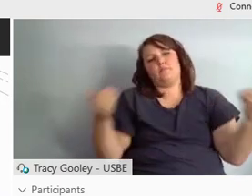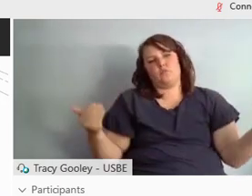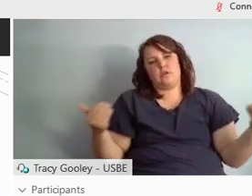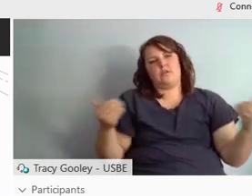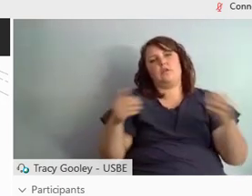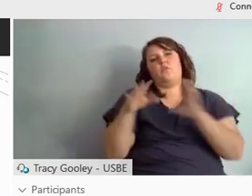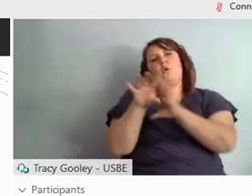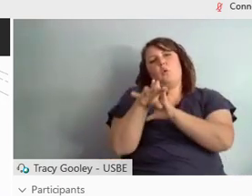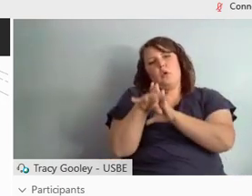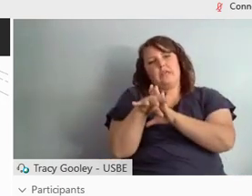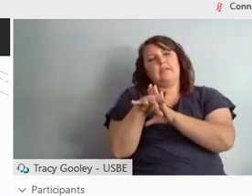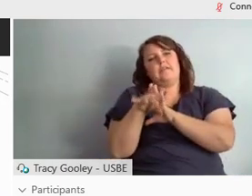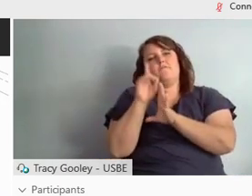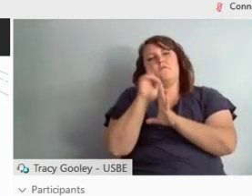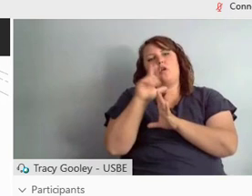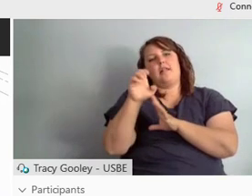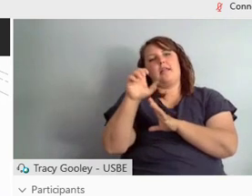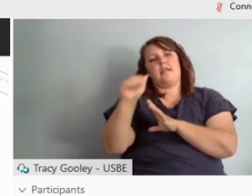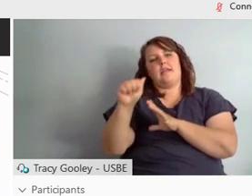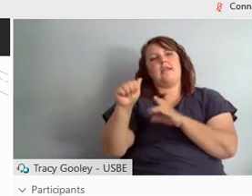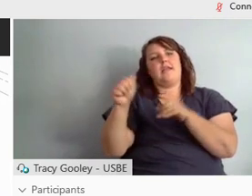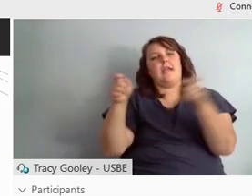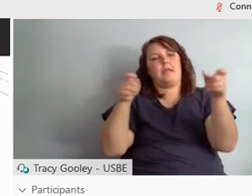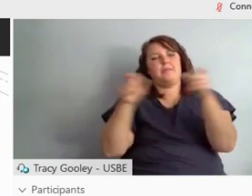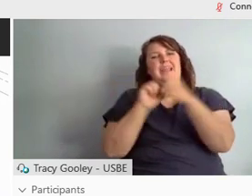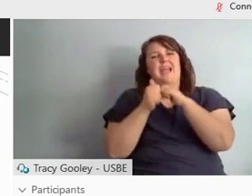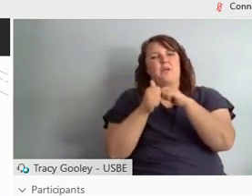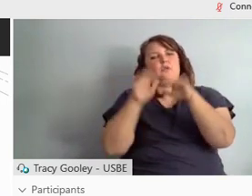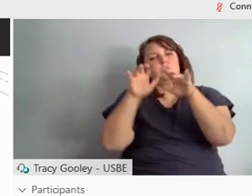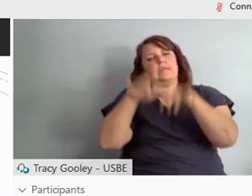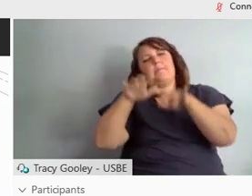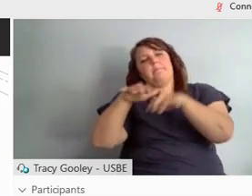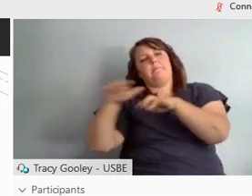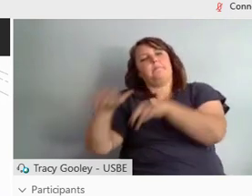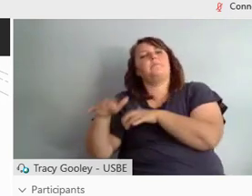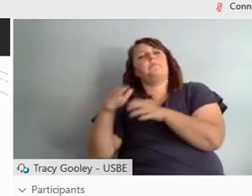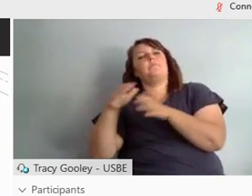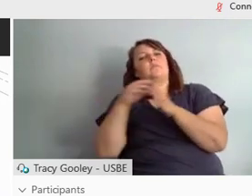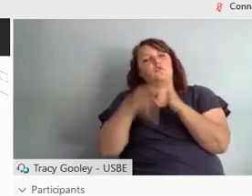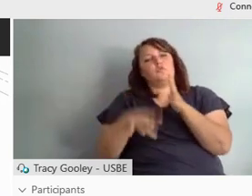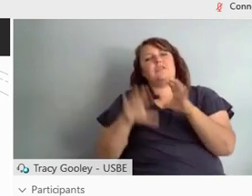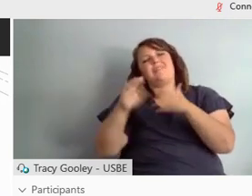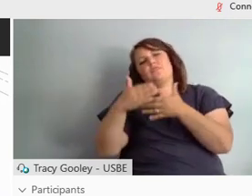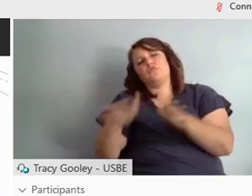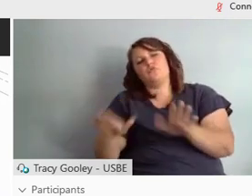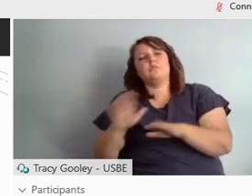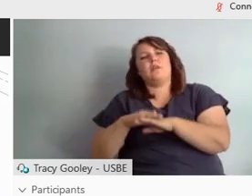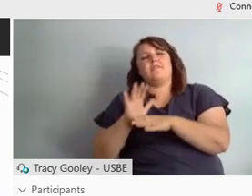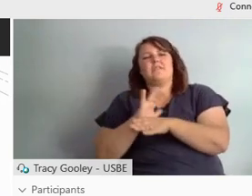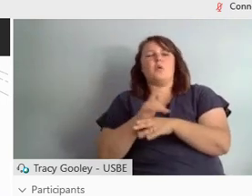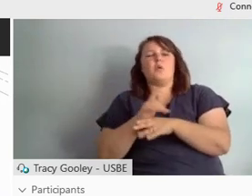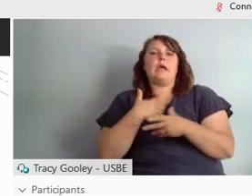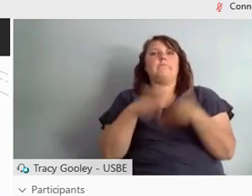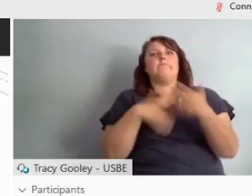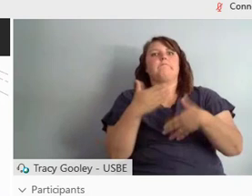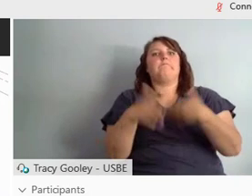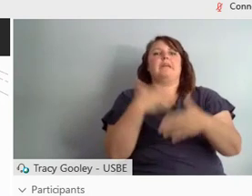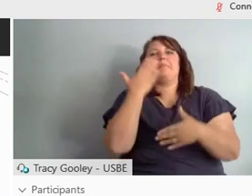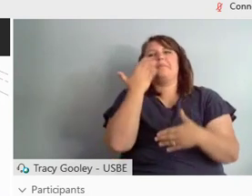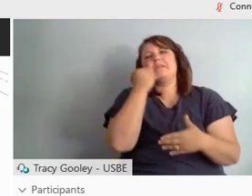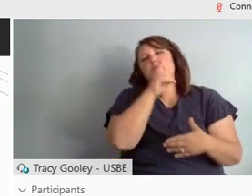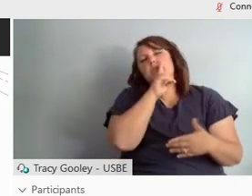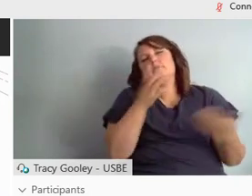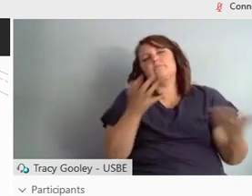screencast for those LEA admins on how to enter classrooms and students into rosters on the video. I kind of breezed through